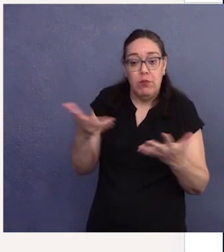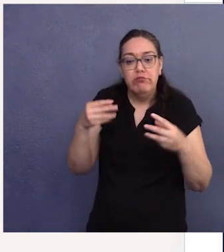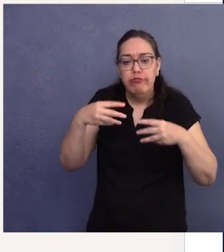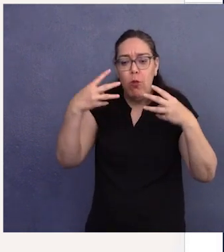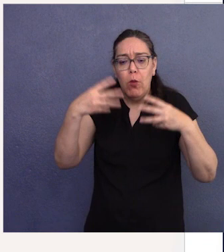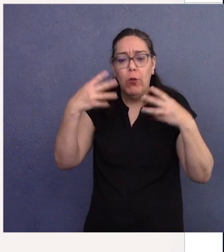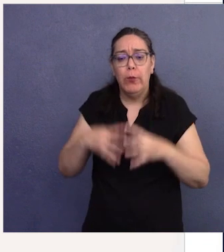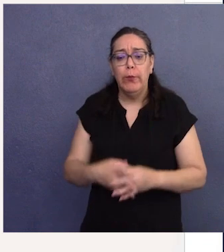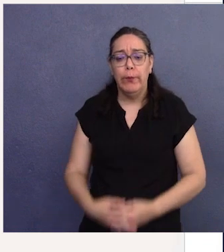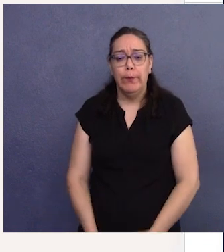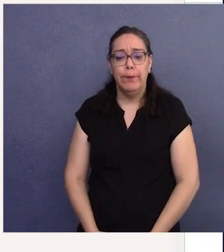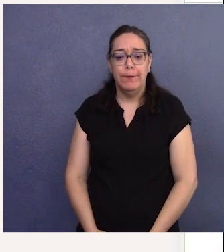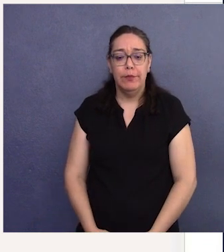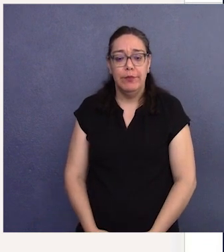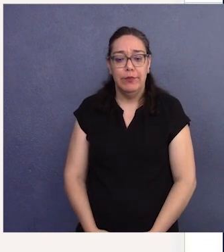scroll down?